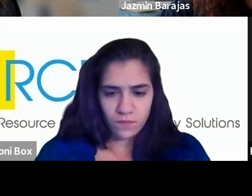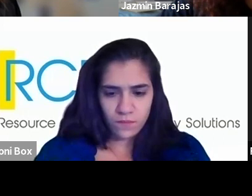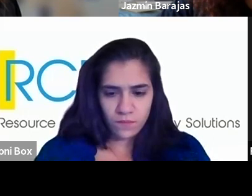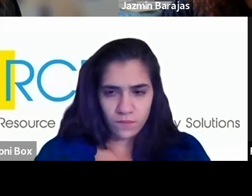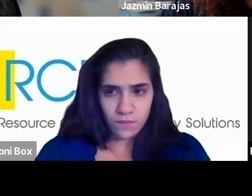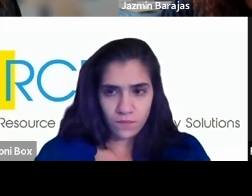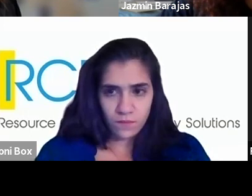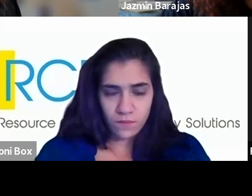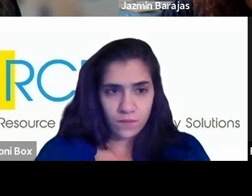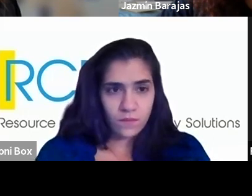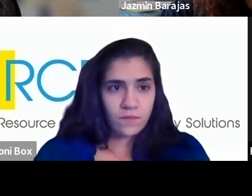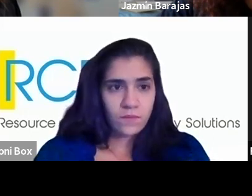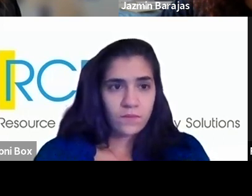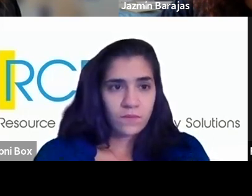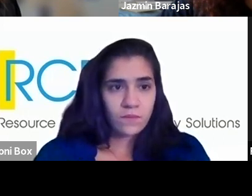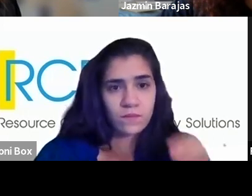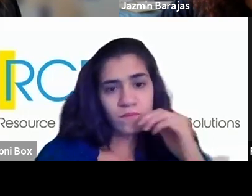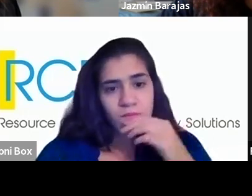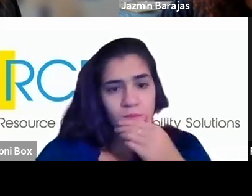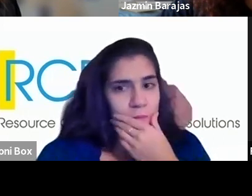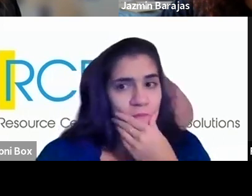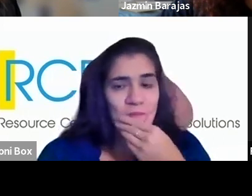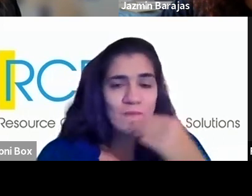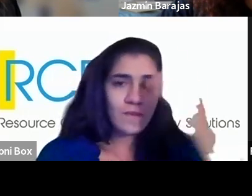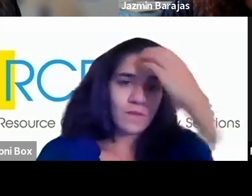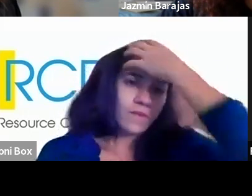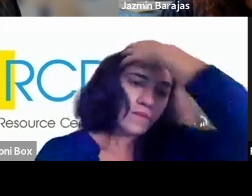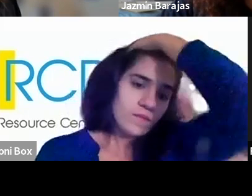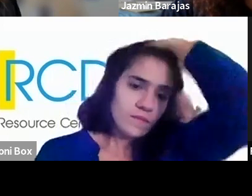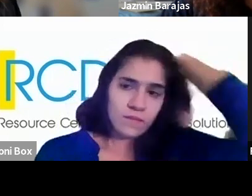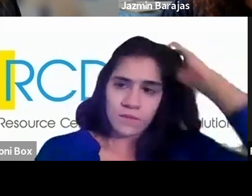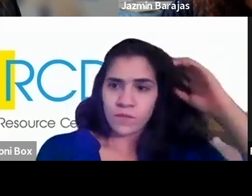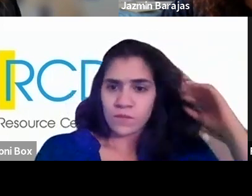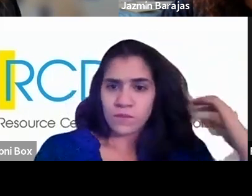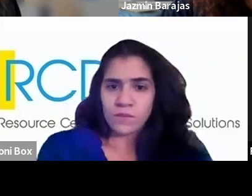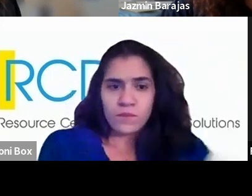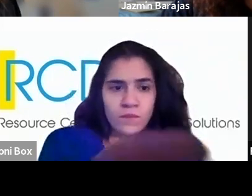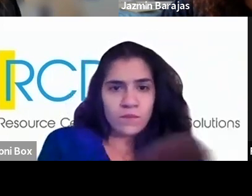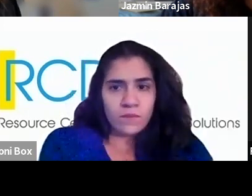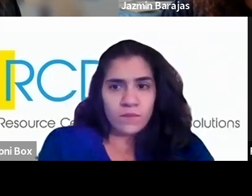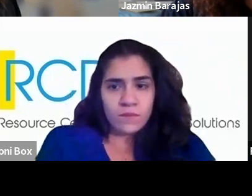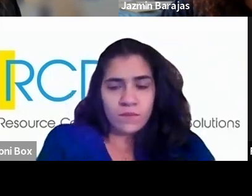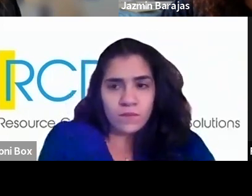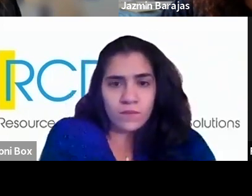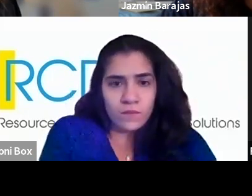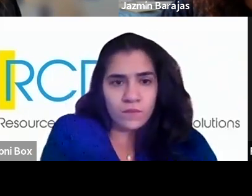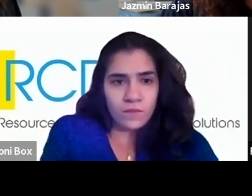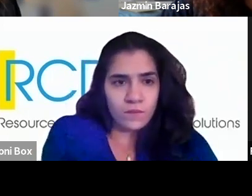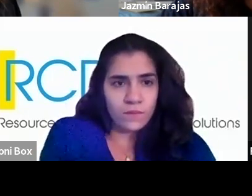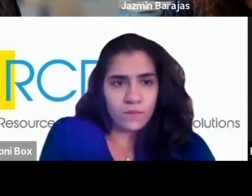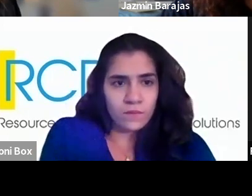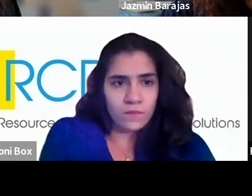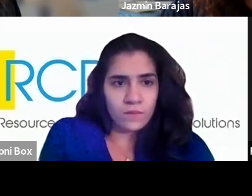they weren't placed by the local county public school, like they had families with lots of money and they paid for them